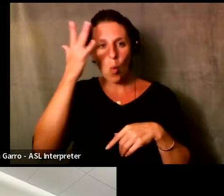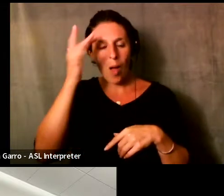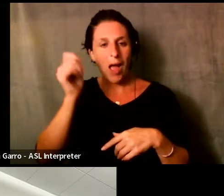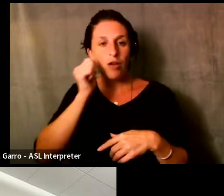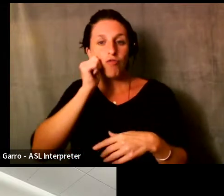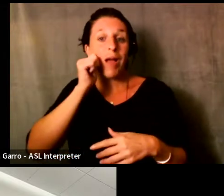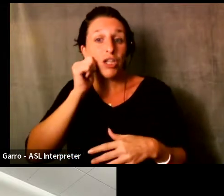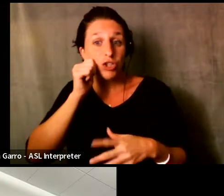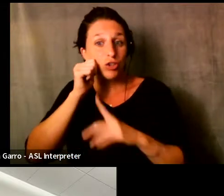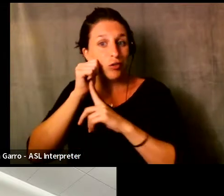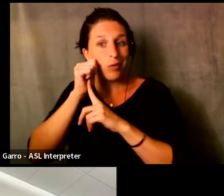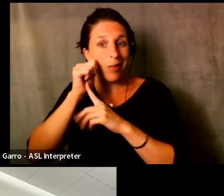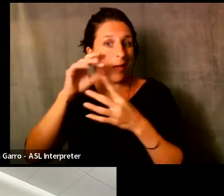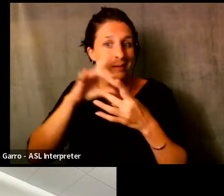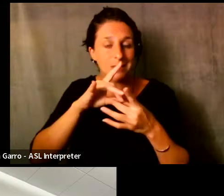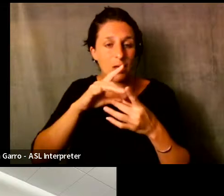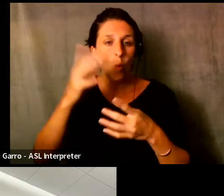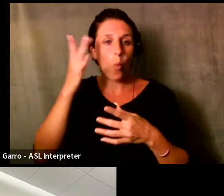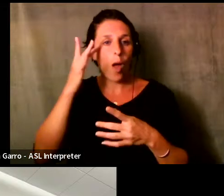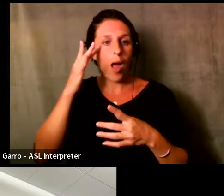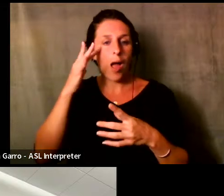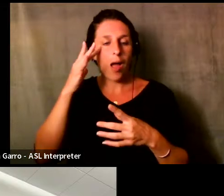Why associate it with